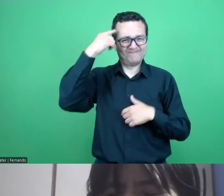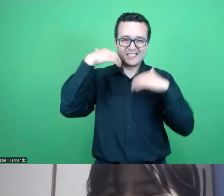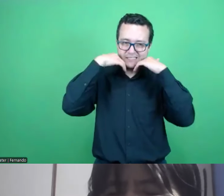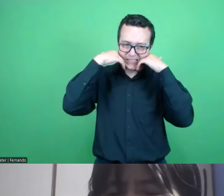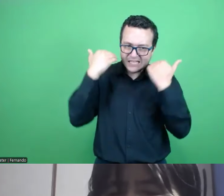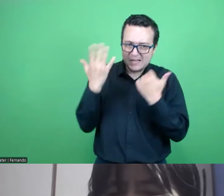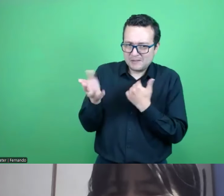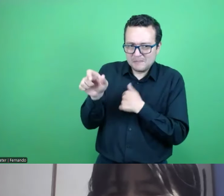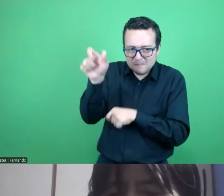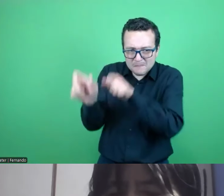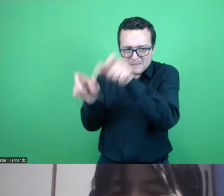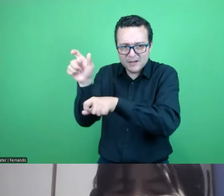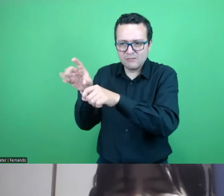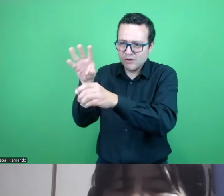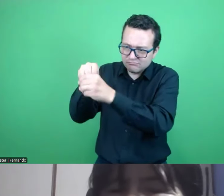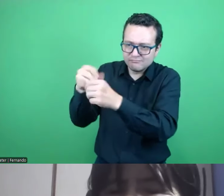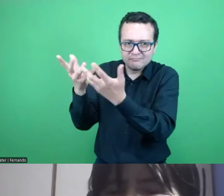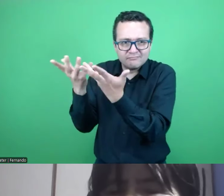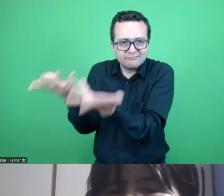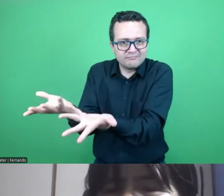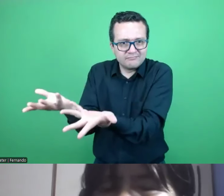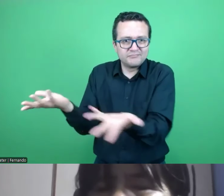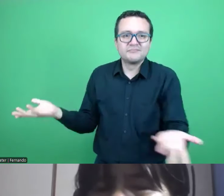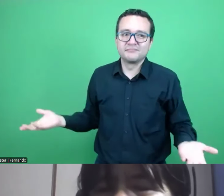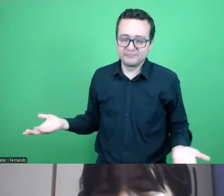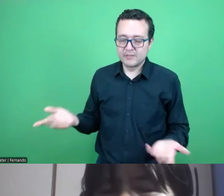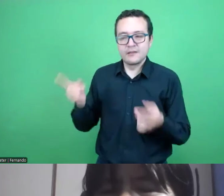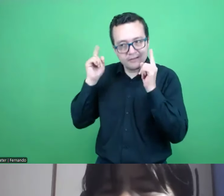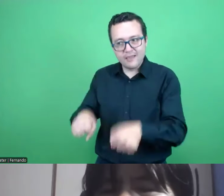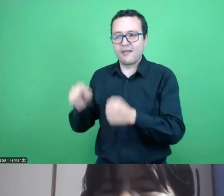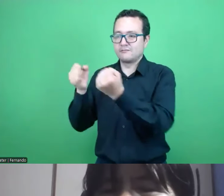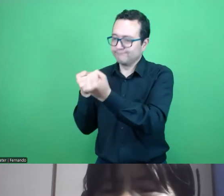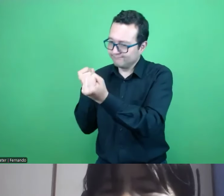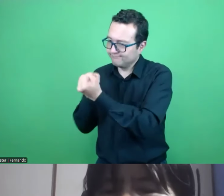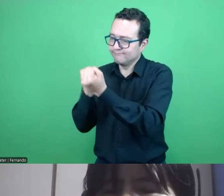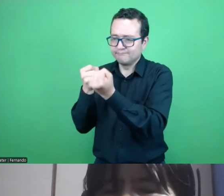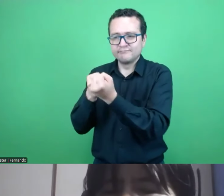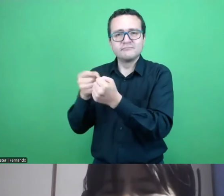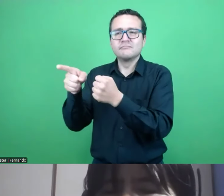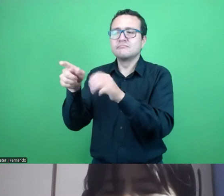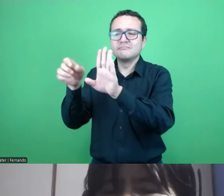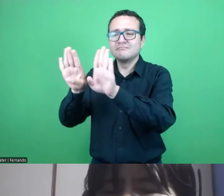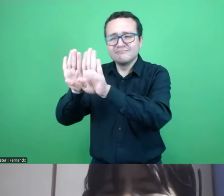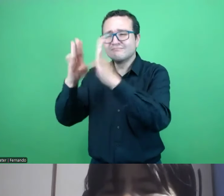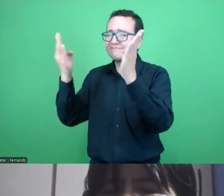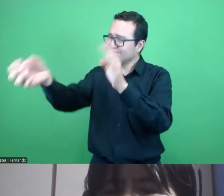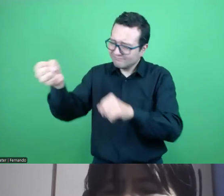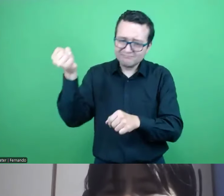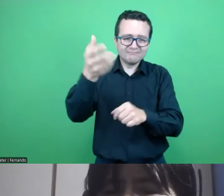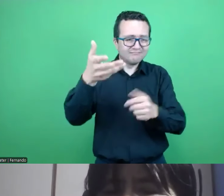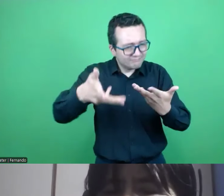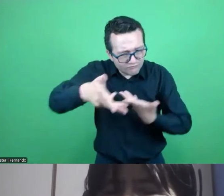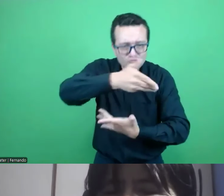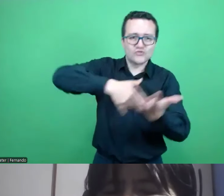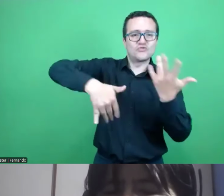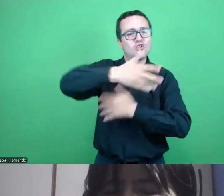berpartisipasi independently penuh in the di society dalam and can masyarakat. fully Saya kira ini participate adalah in the konteks dari society. kebutuhan I kita, think kita yang that paling is the tahu, kita context yang paling of the